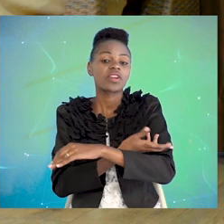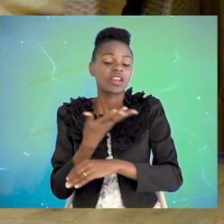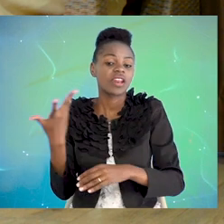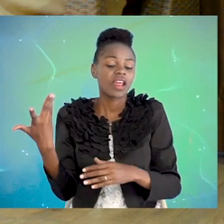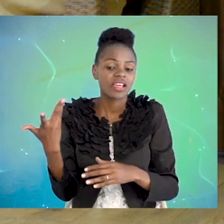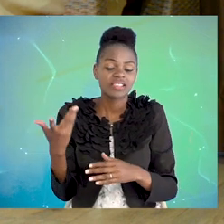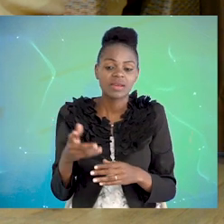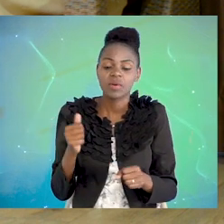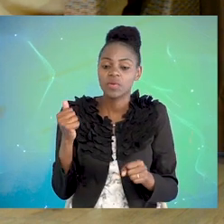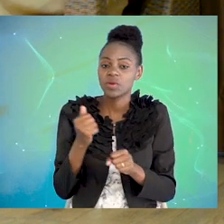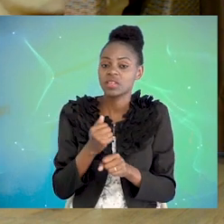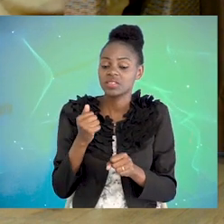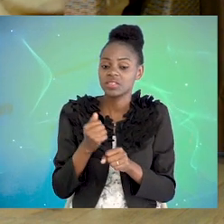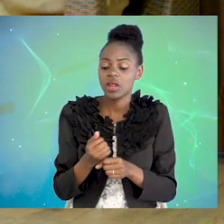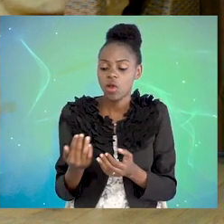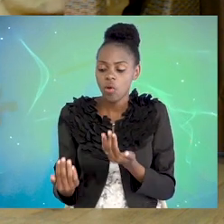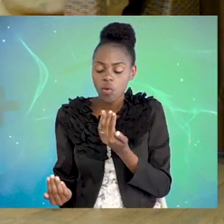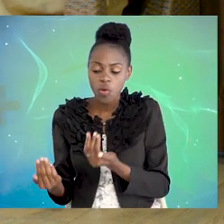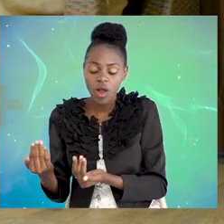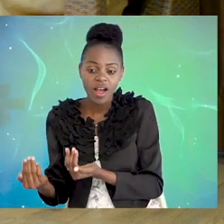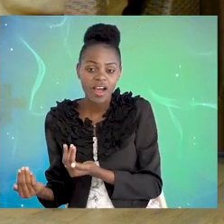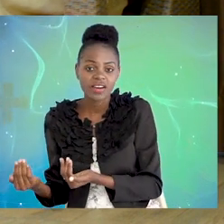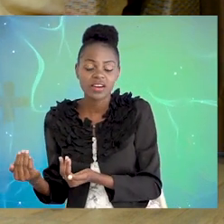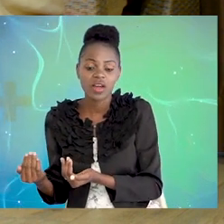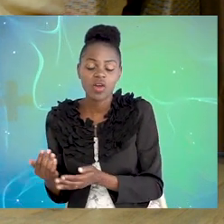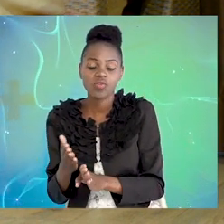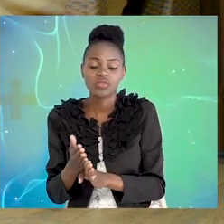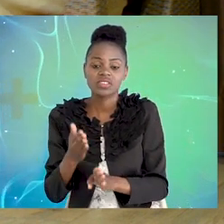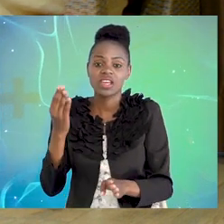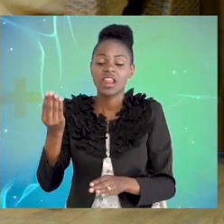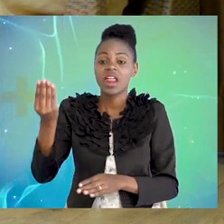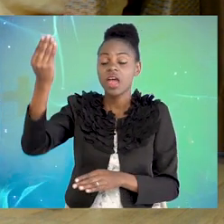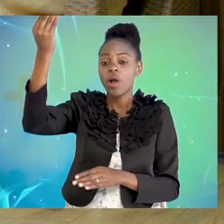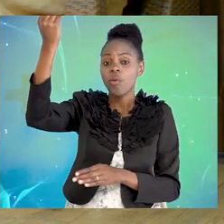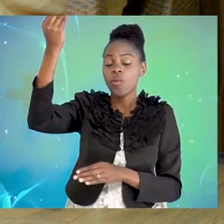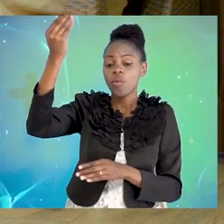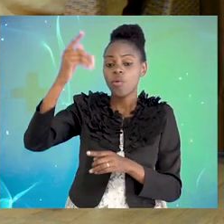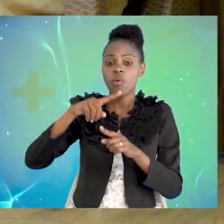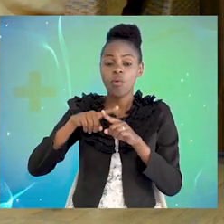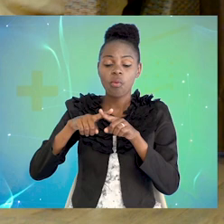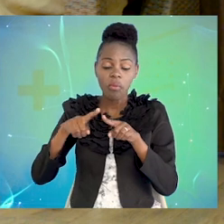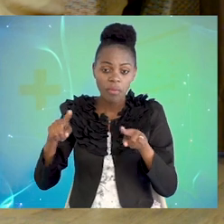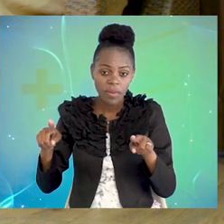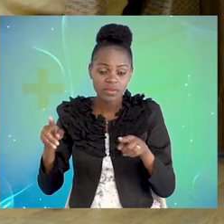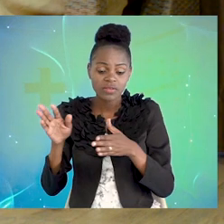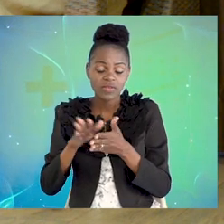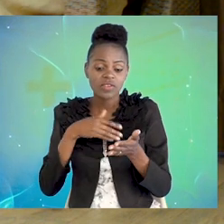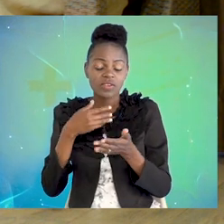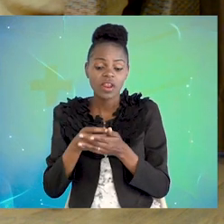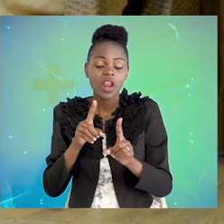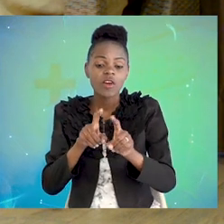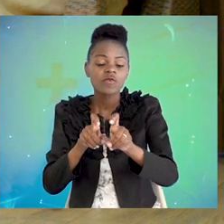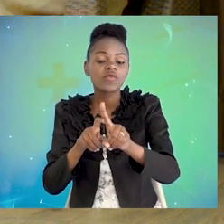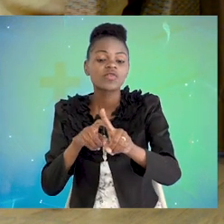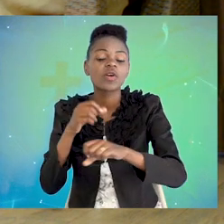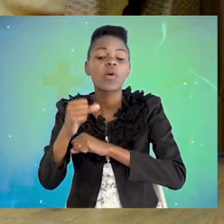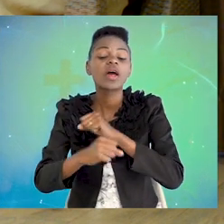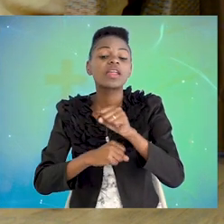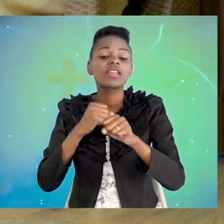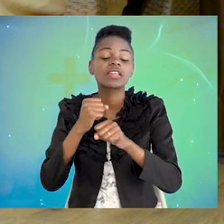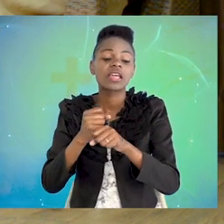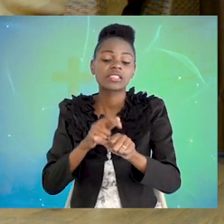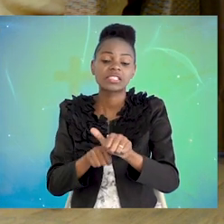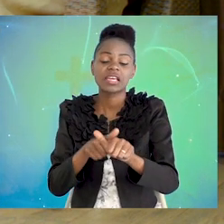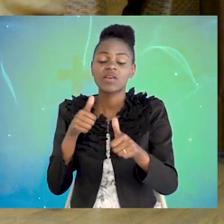work as well in very young children compared to older children. And because we followed up for a long time, we could show